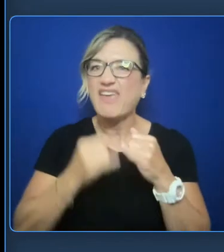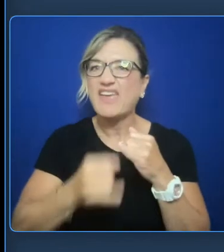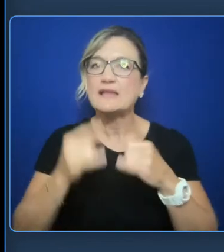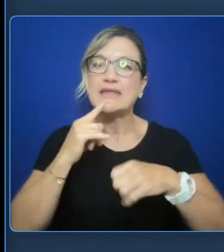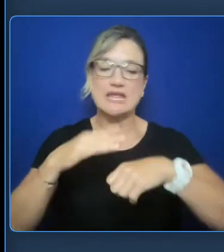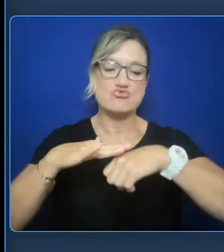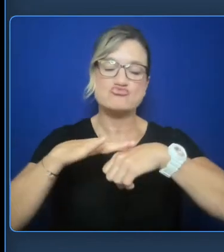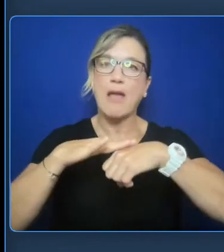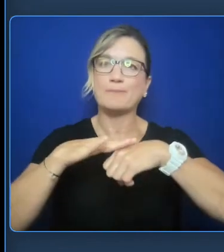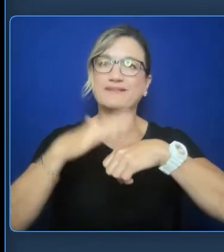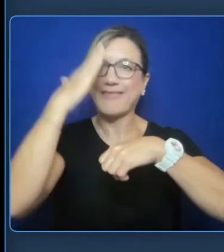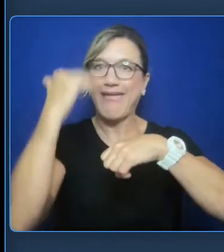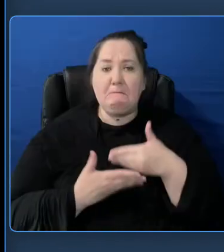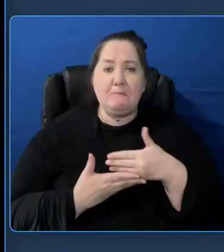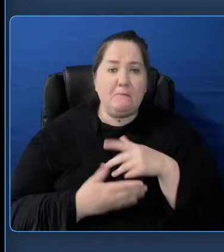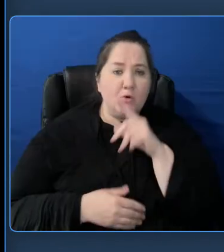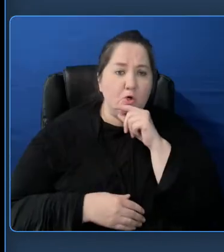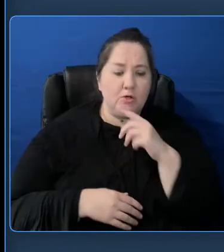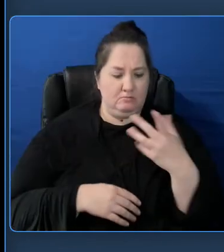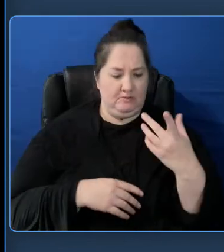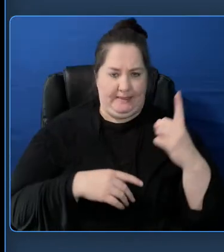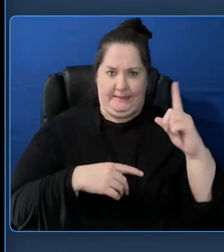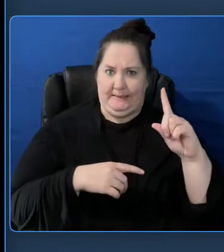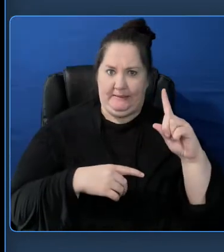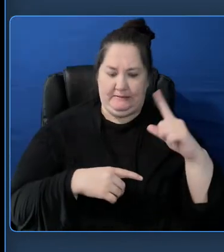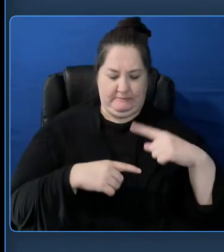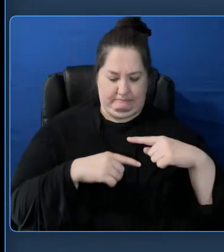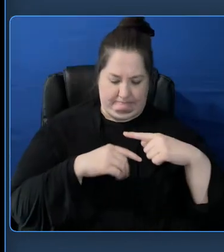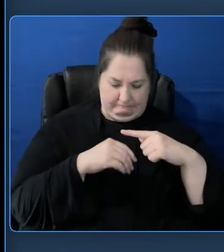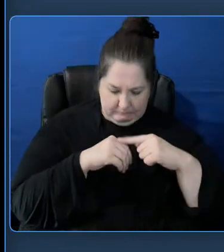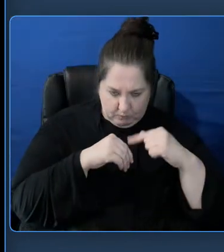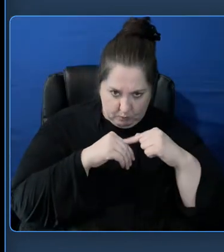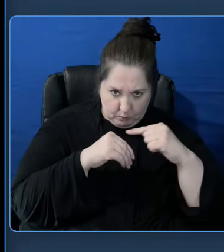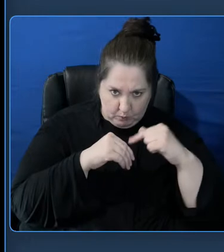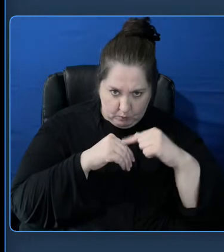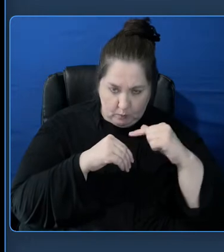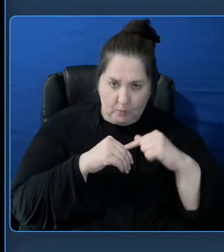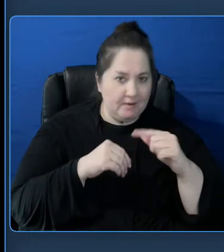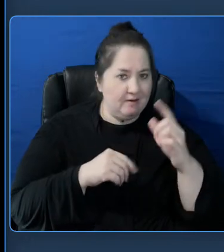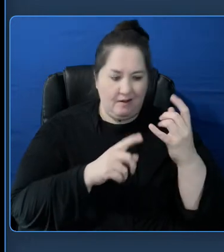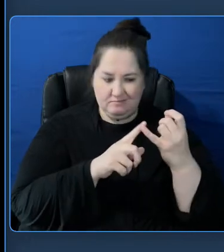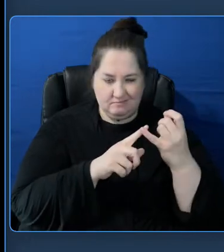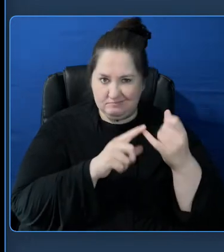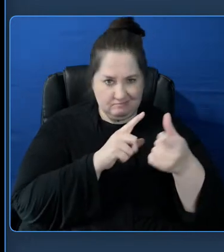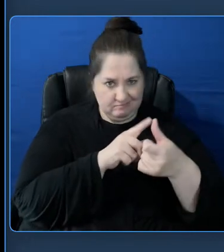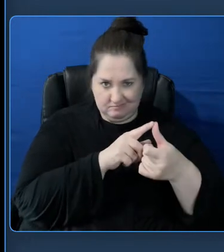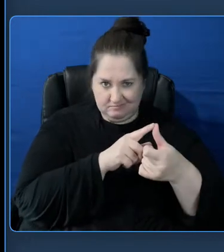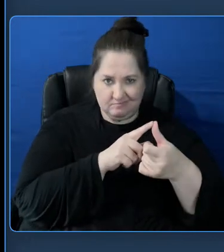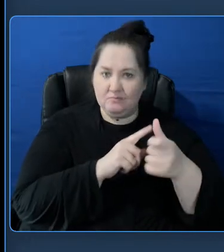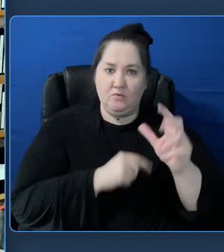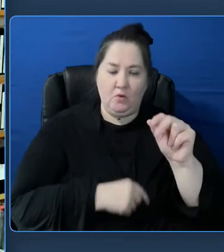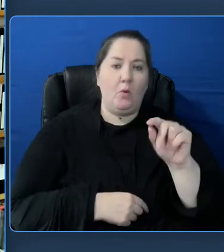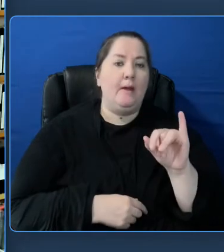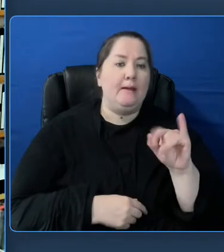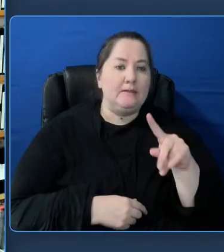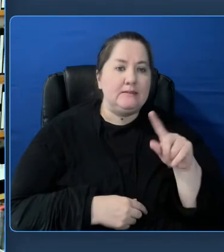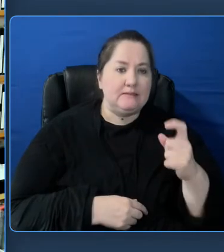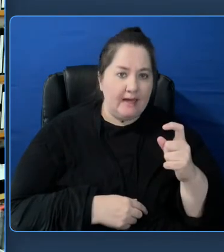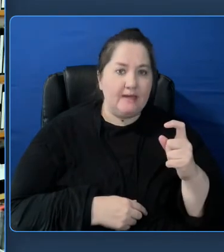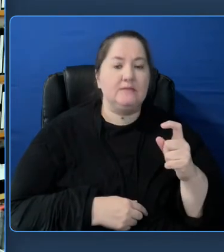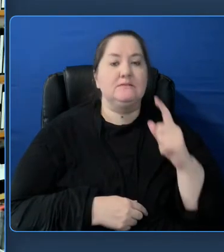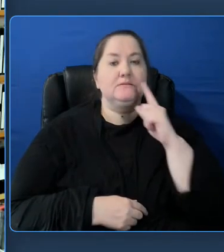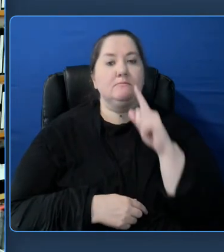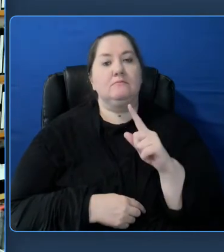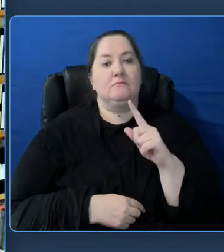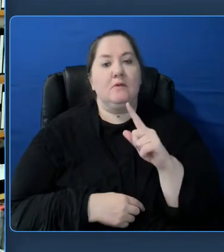his index finger, not his pinky, not his thumb, his index finger. Be specific, you know,